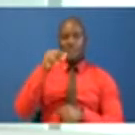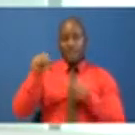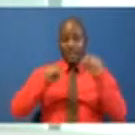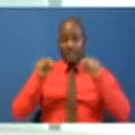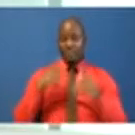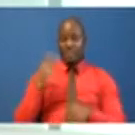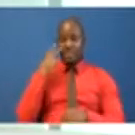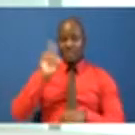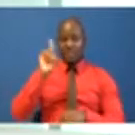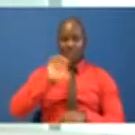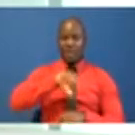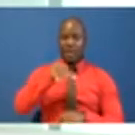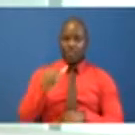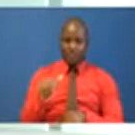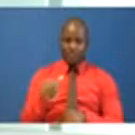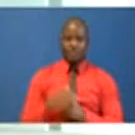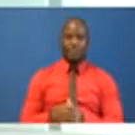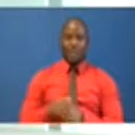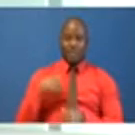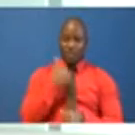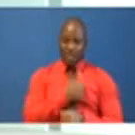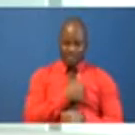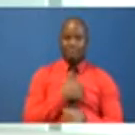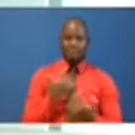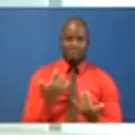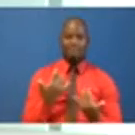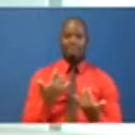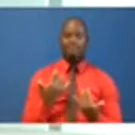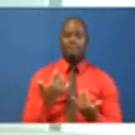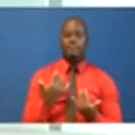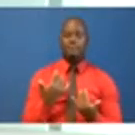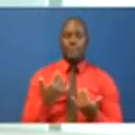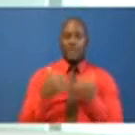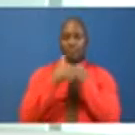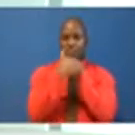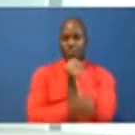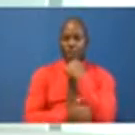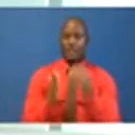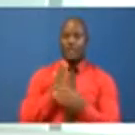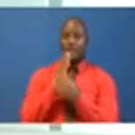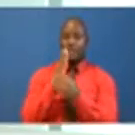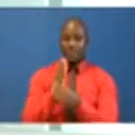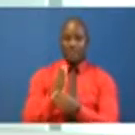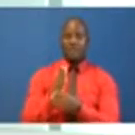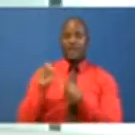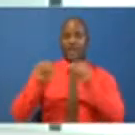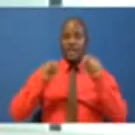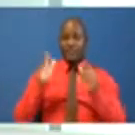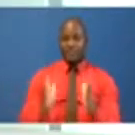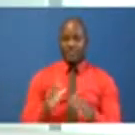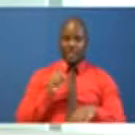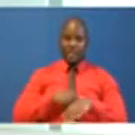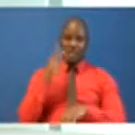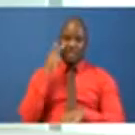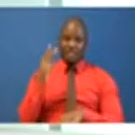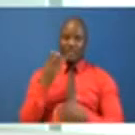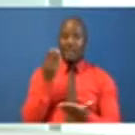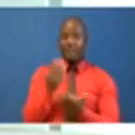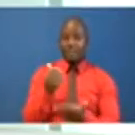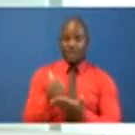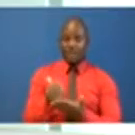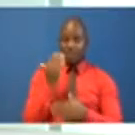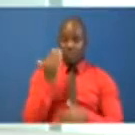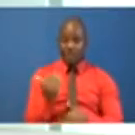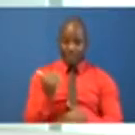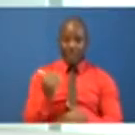when you look at nairobi county we've been plagued by poor leadership poor governance when you look at revenue